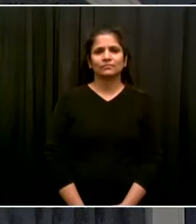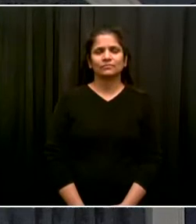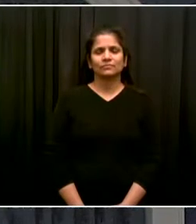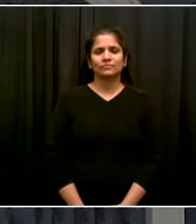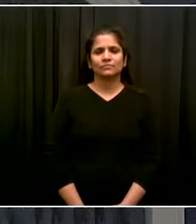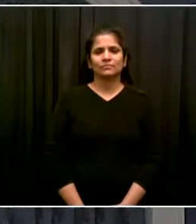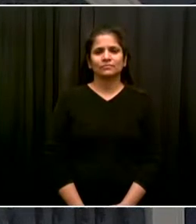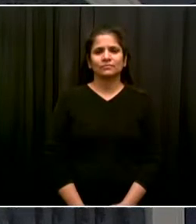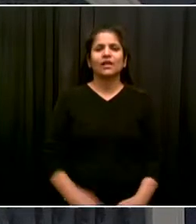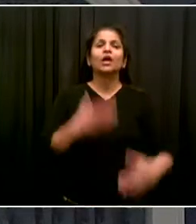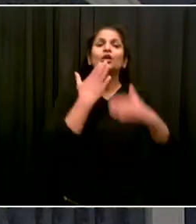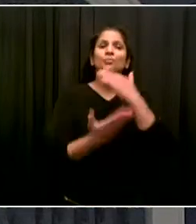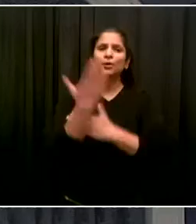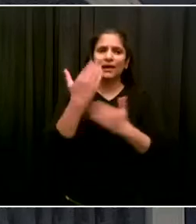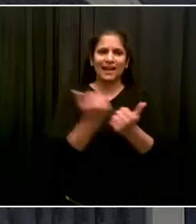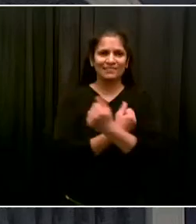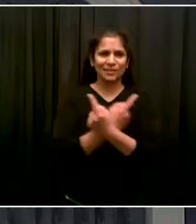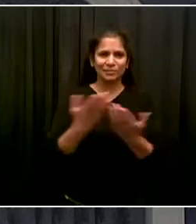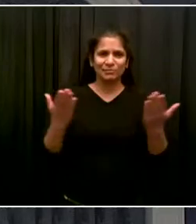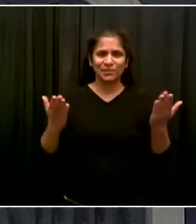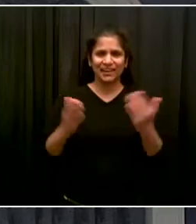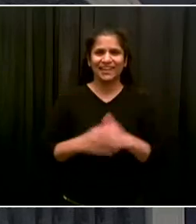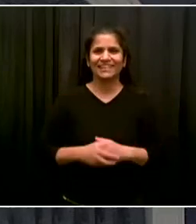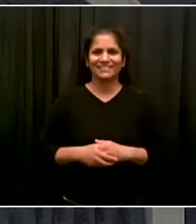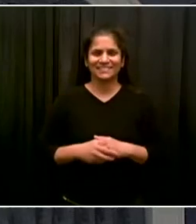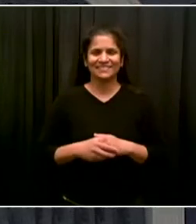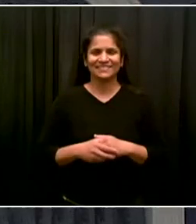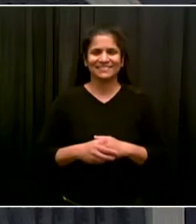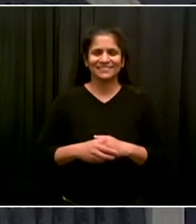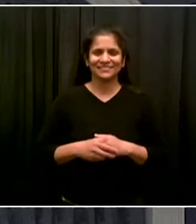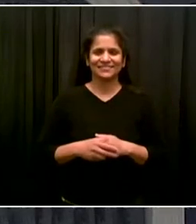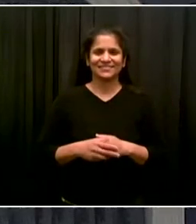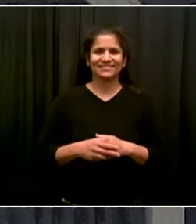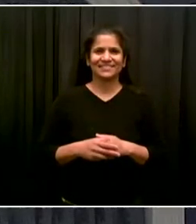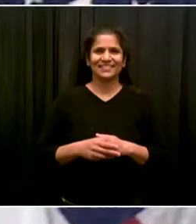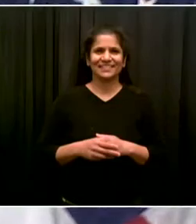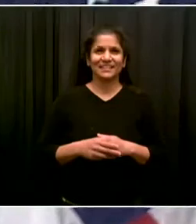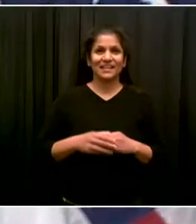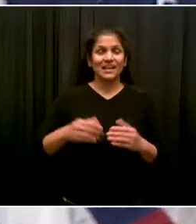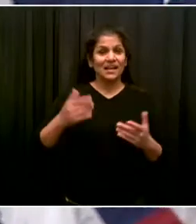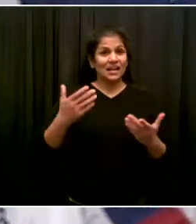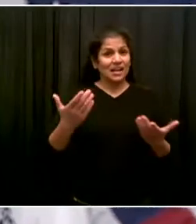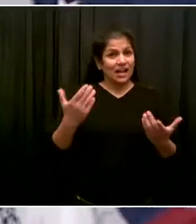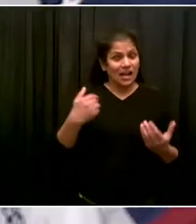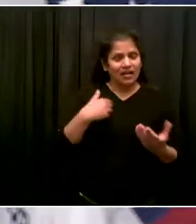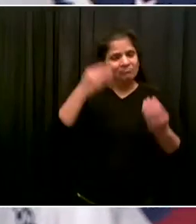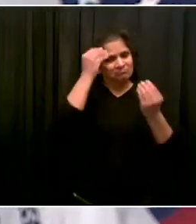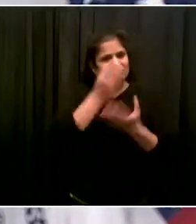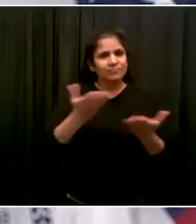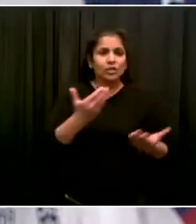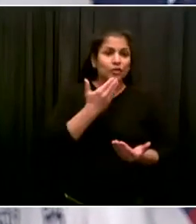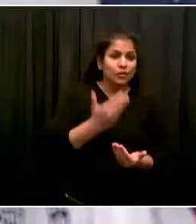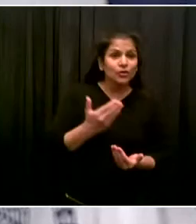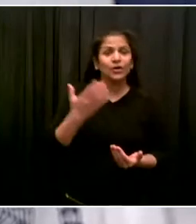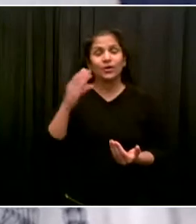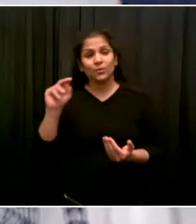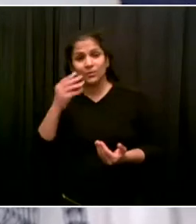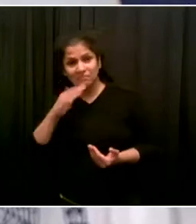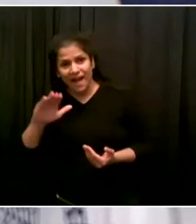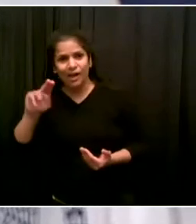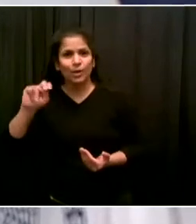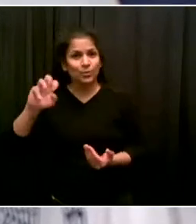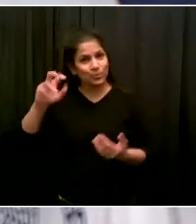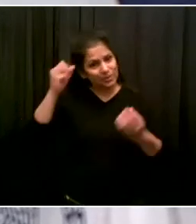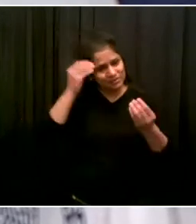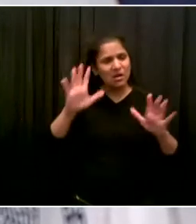Good morning, everyone. We have a real mix of some good news and some bad news today, and we'll go over all of it. I want to